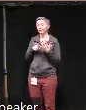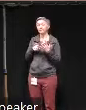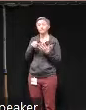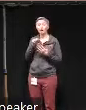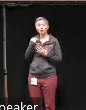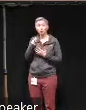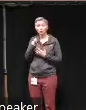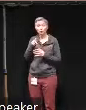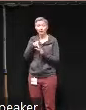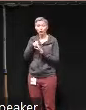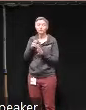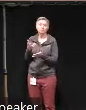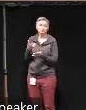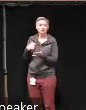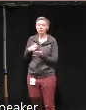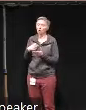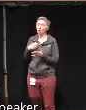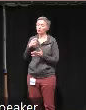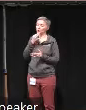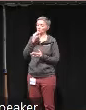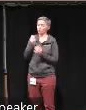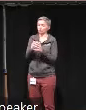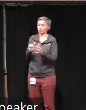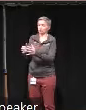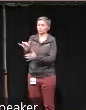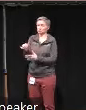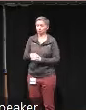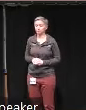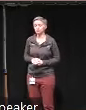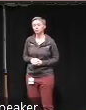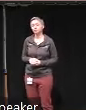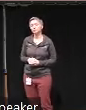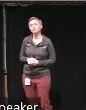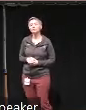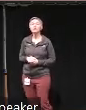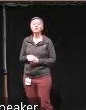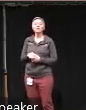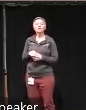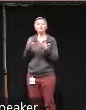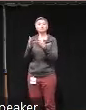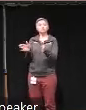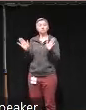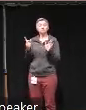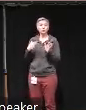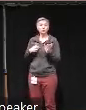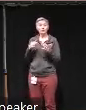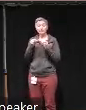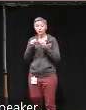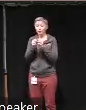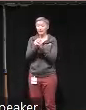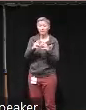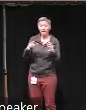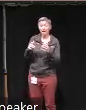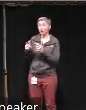adult psychiatry divisions will follow the suit as well. Overall, as we continue to expand and